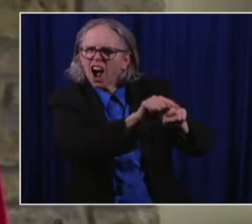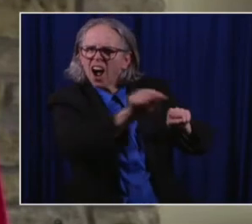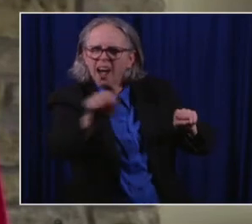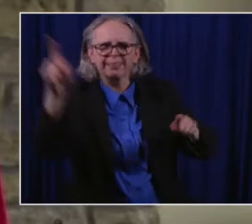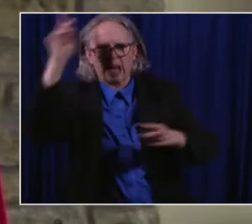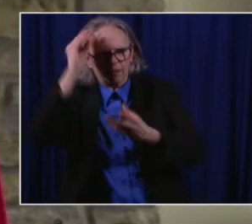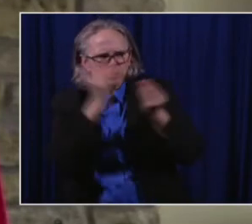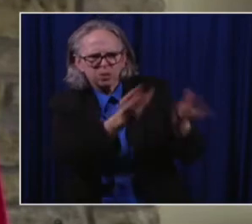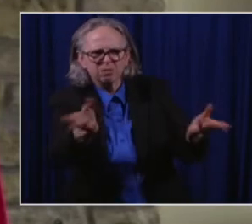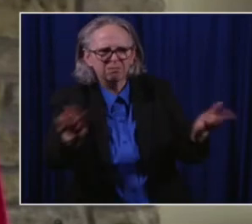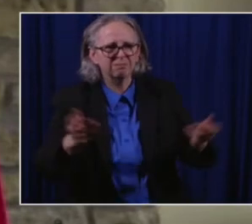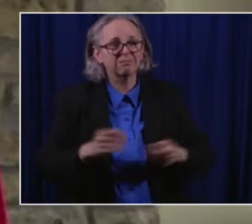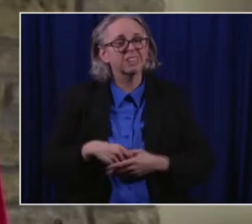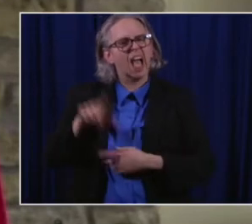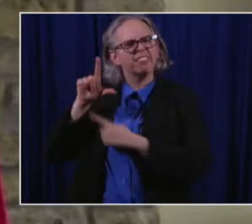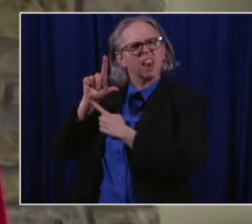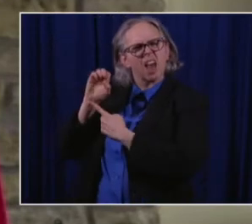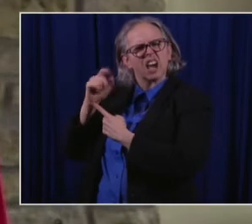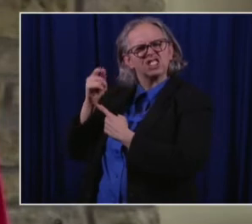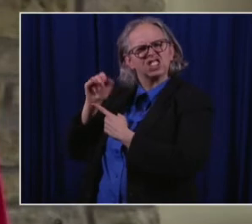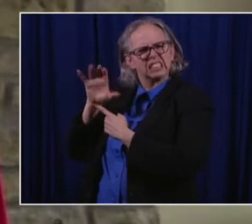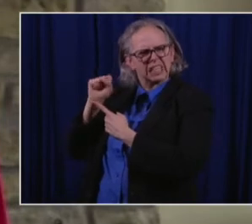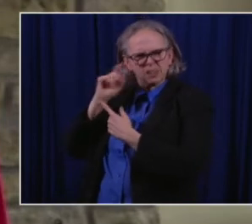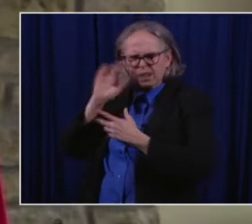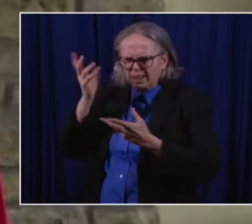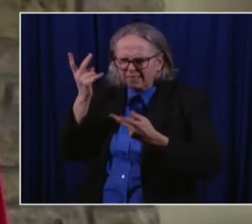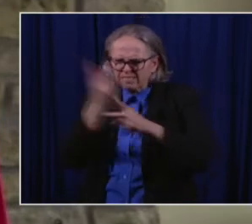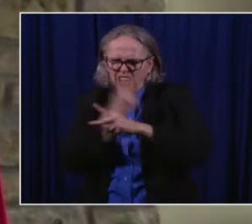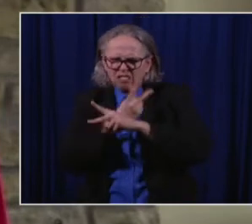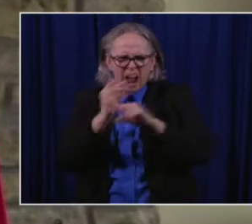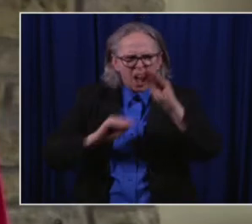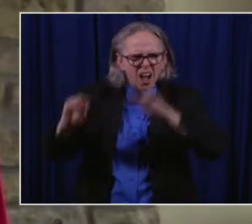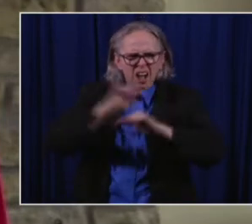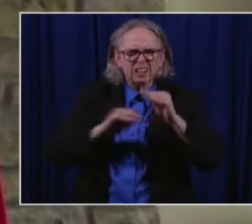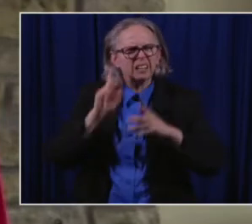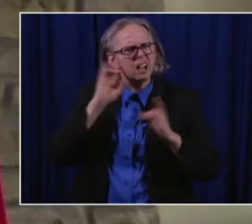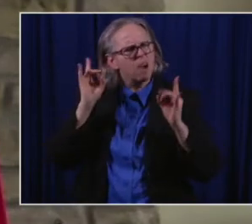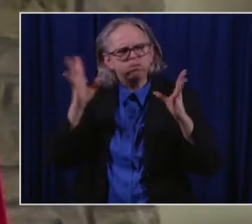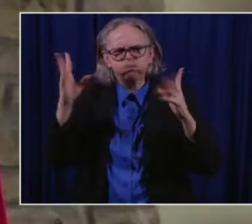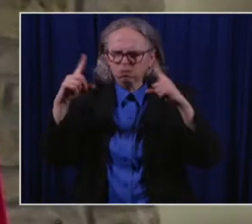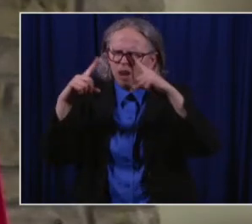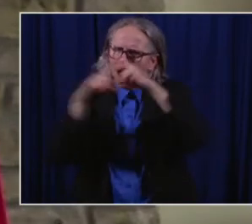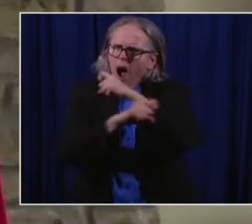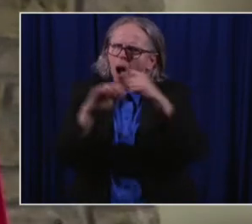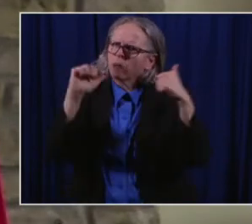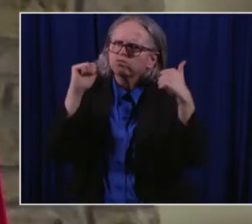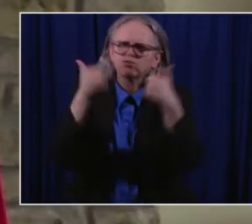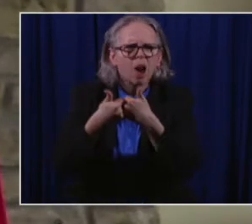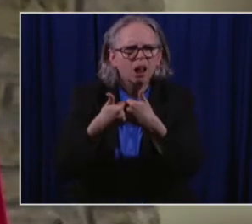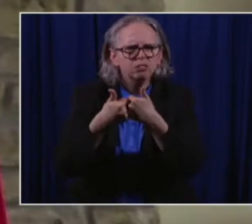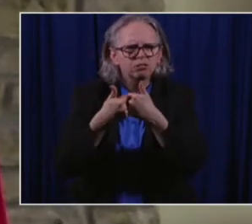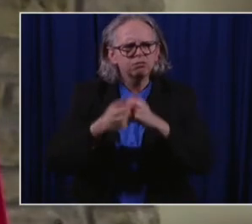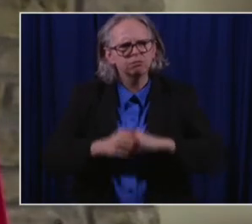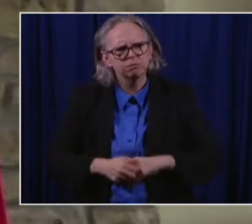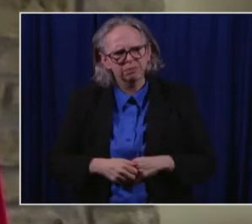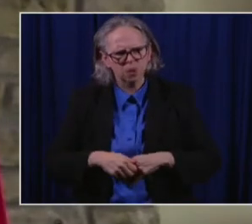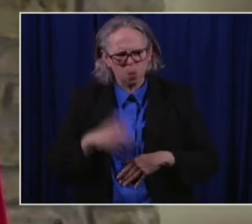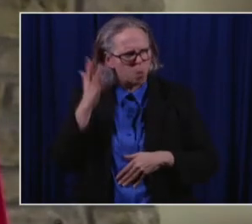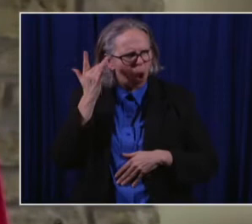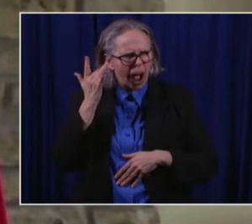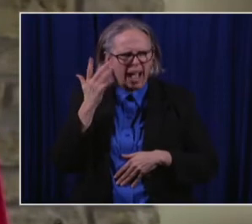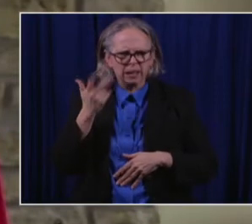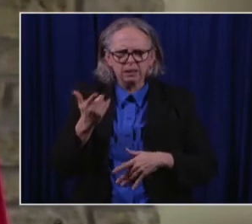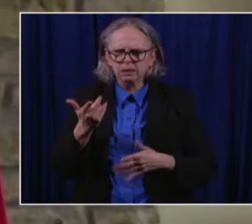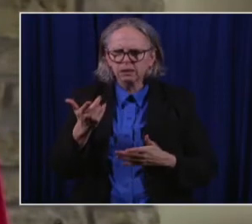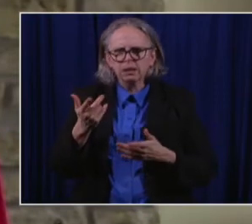operation made particularly more challenging by the necessity, as you saw in the little clip